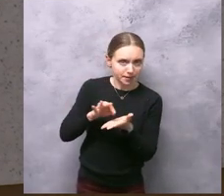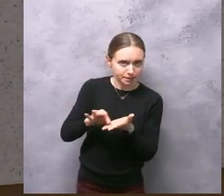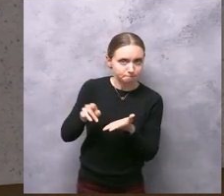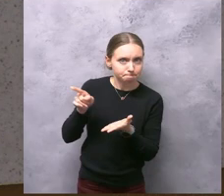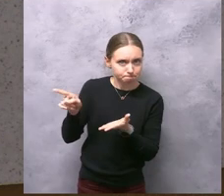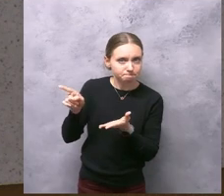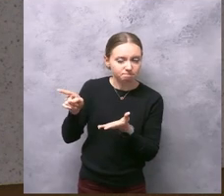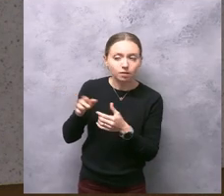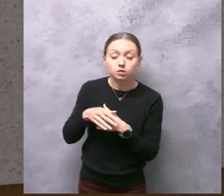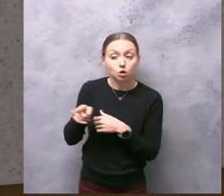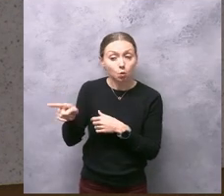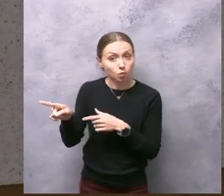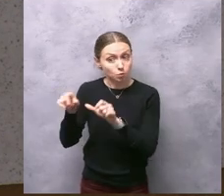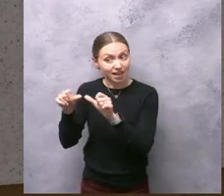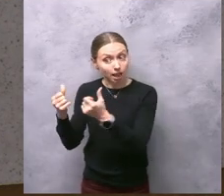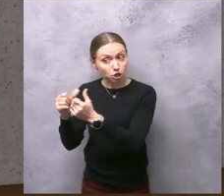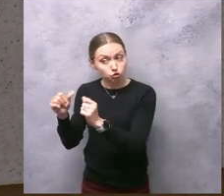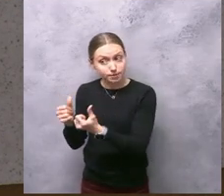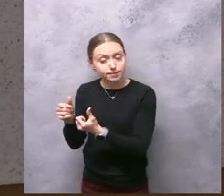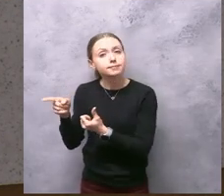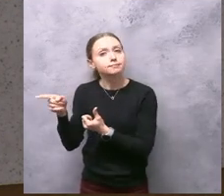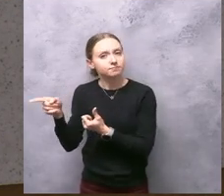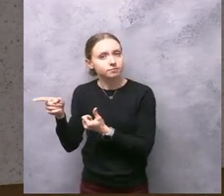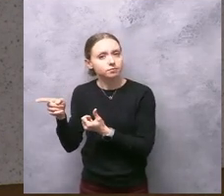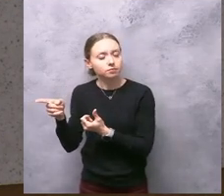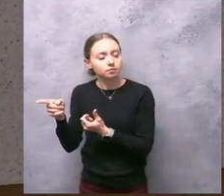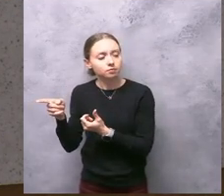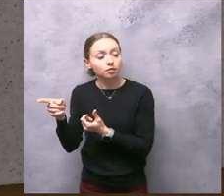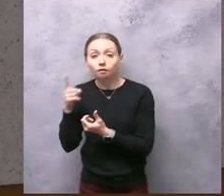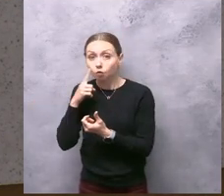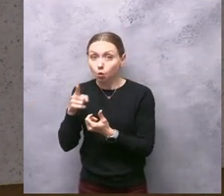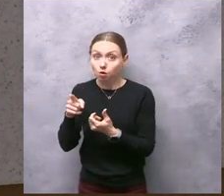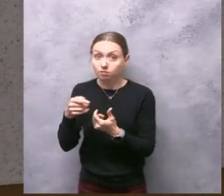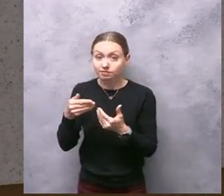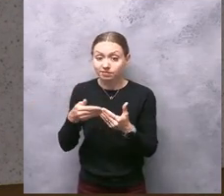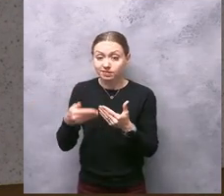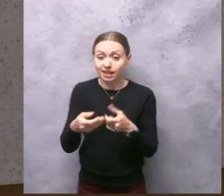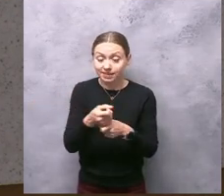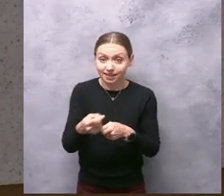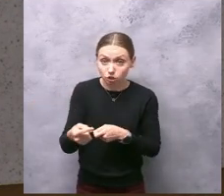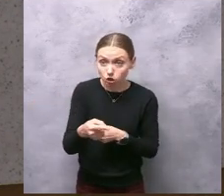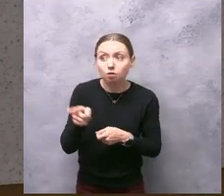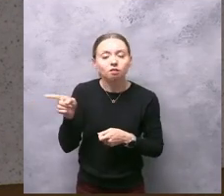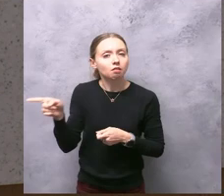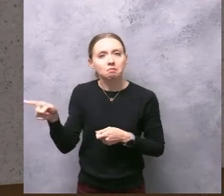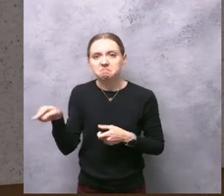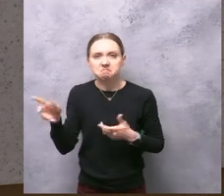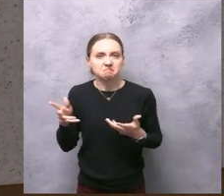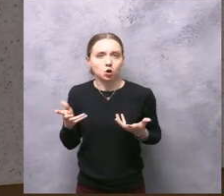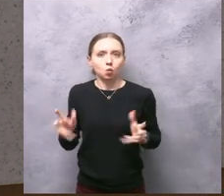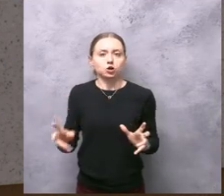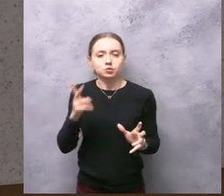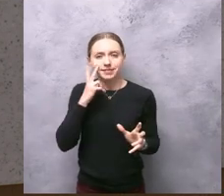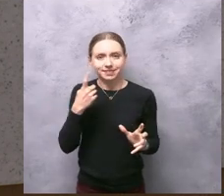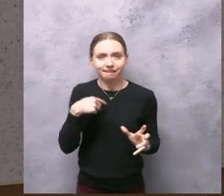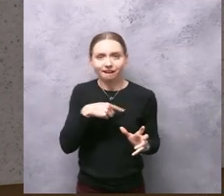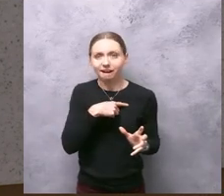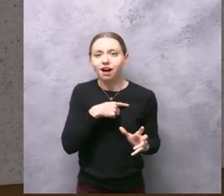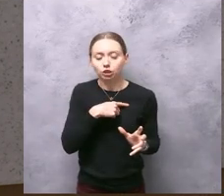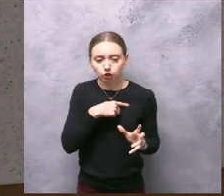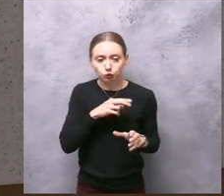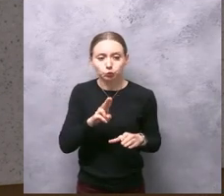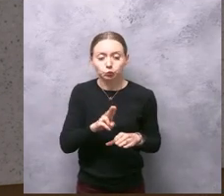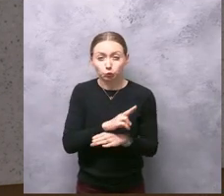that you've got, for example, this year, or this next year, they wouldn't want us to see us go into fund balance for the